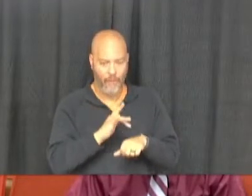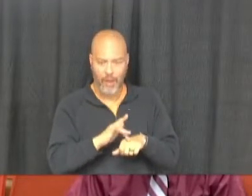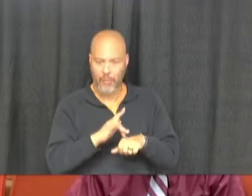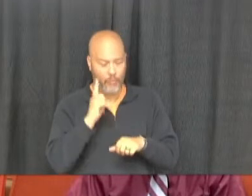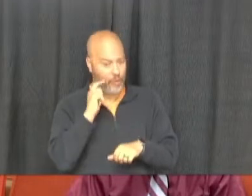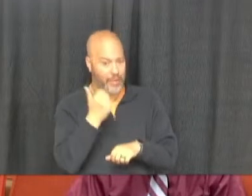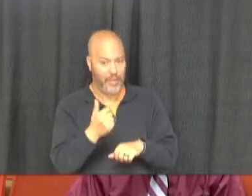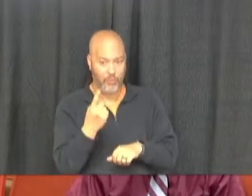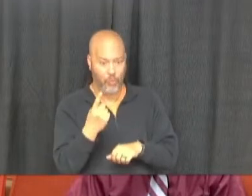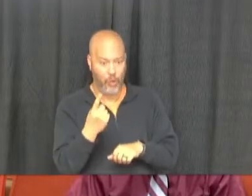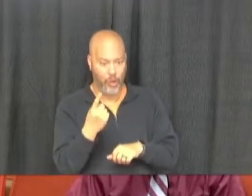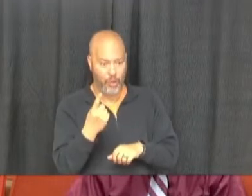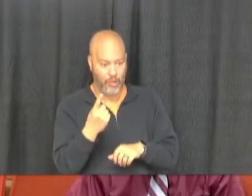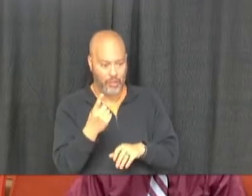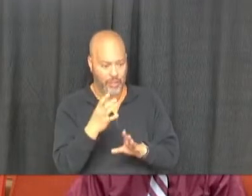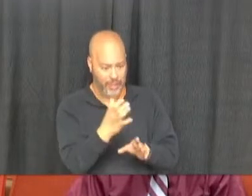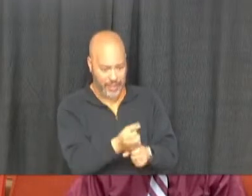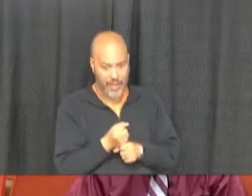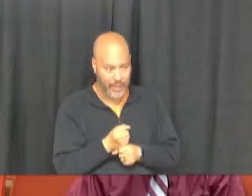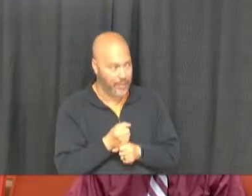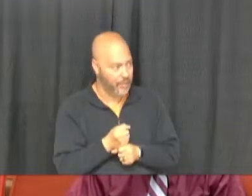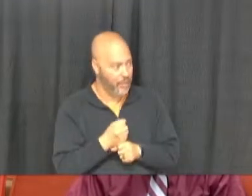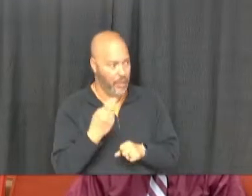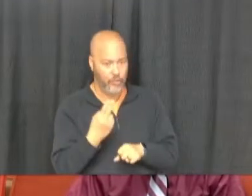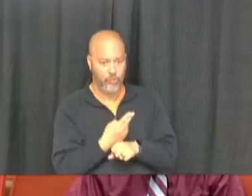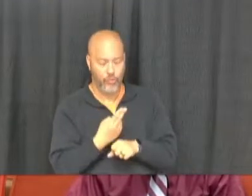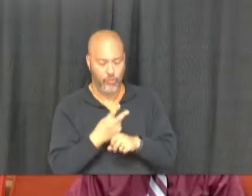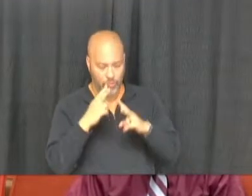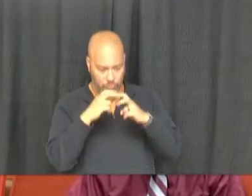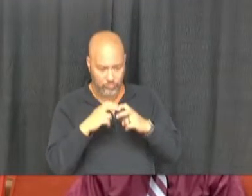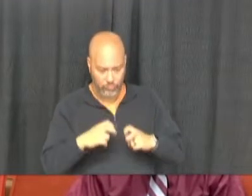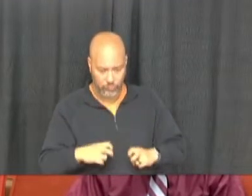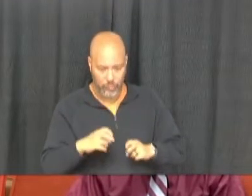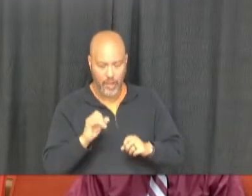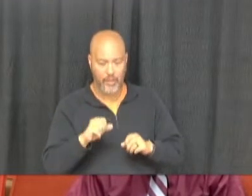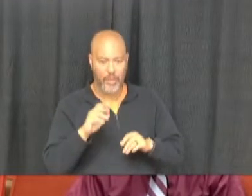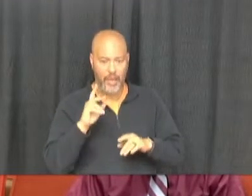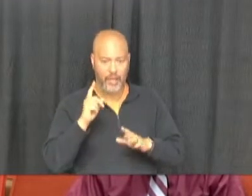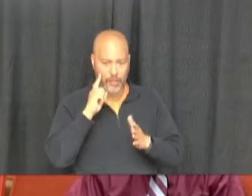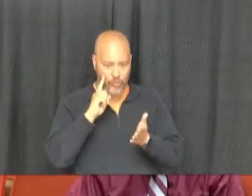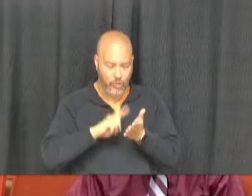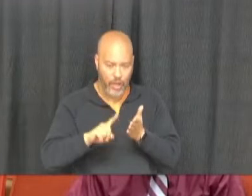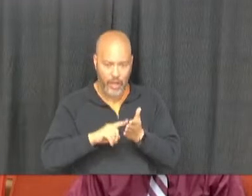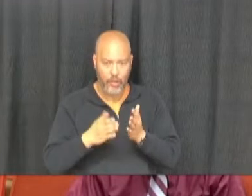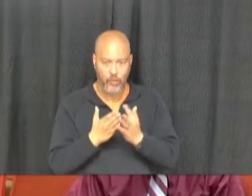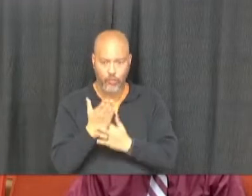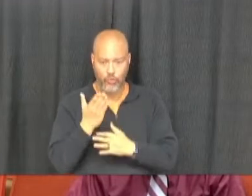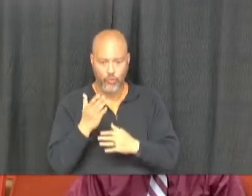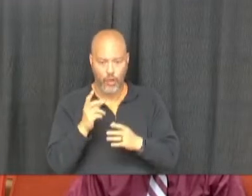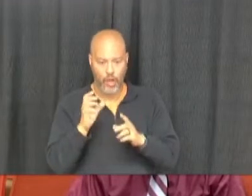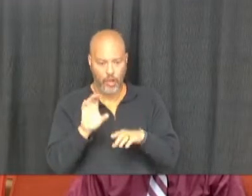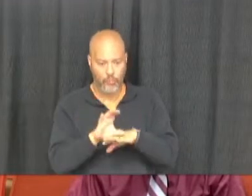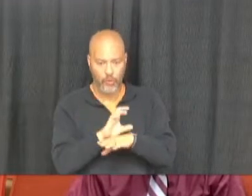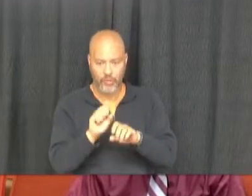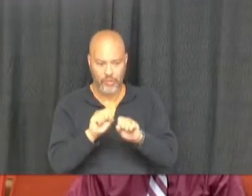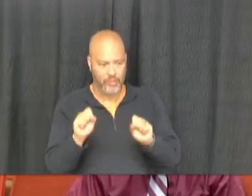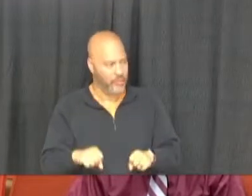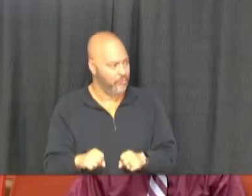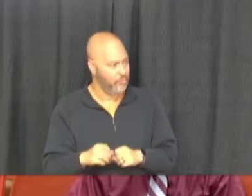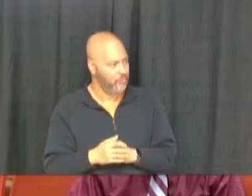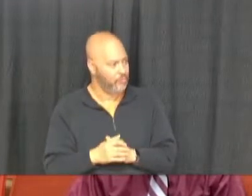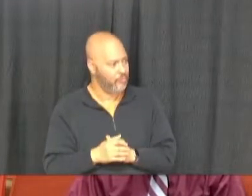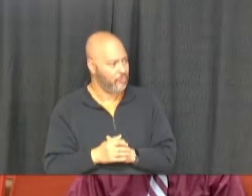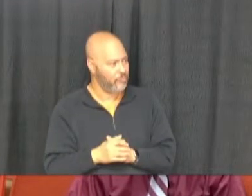for anybody to lift them using the analysis and then to be run through an automated system. Used to, all that